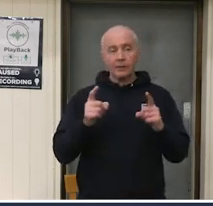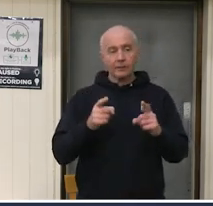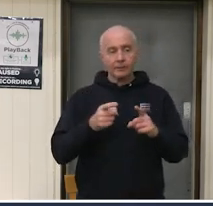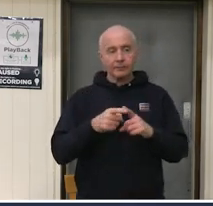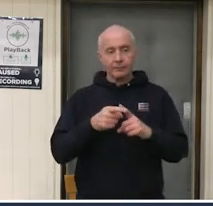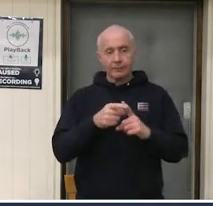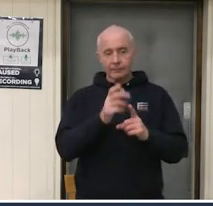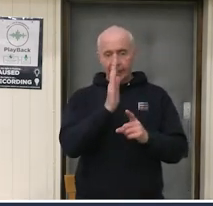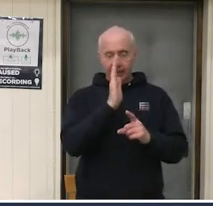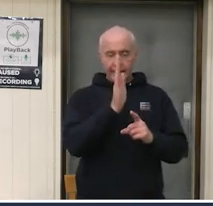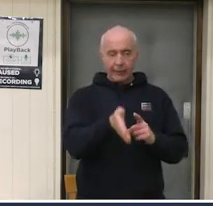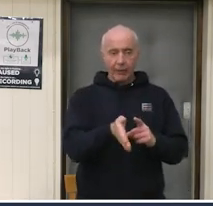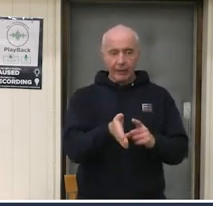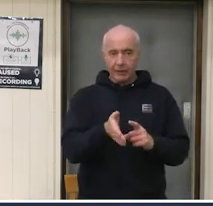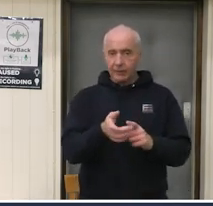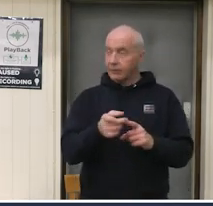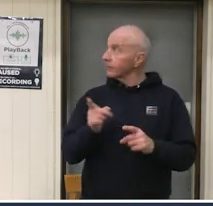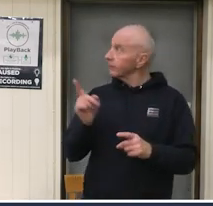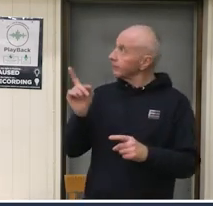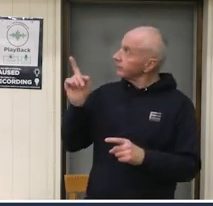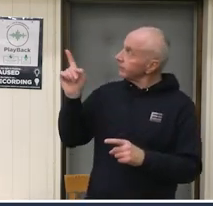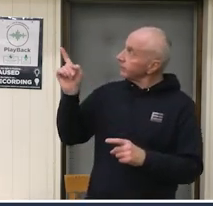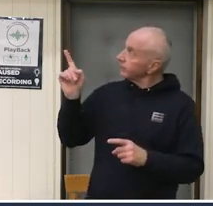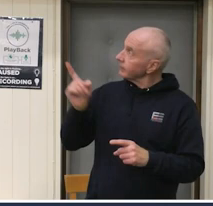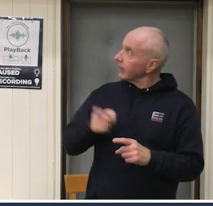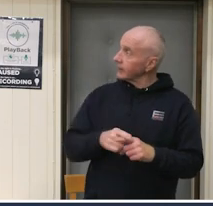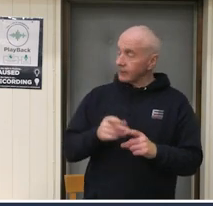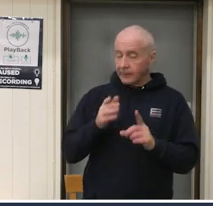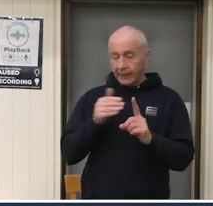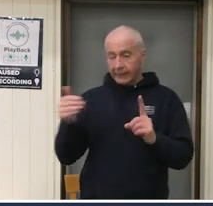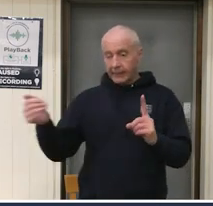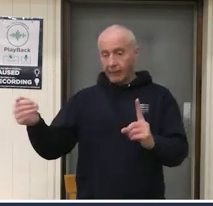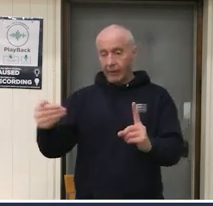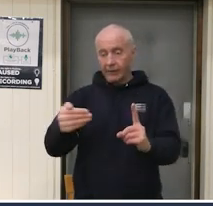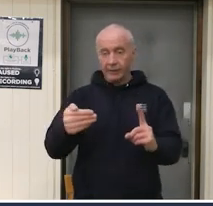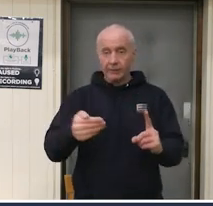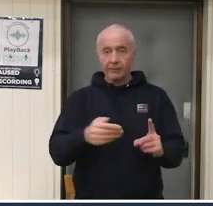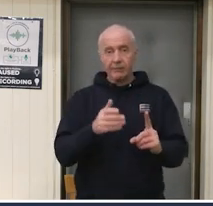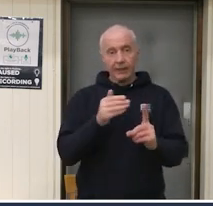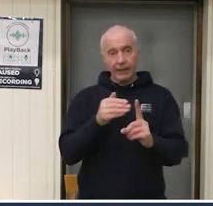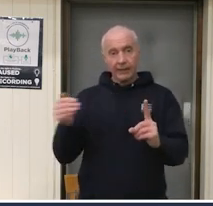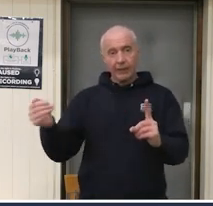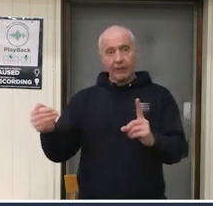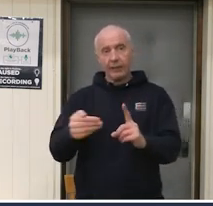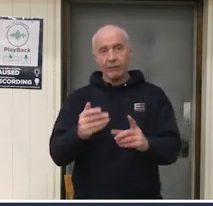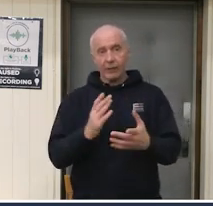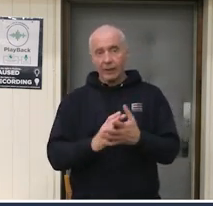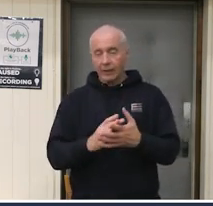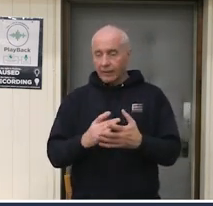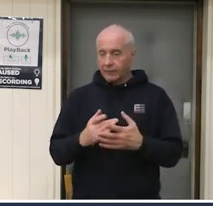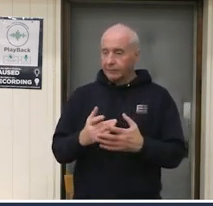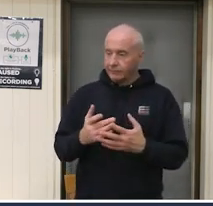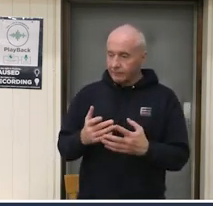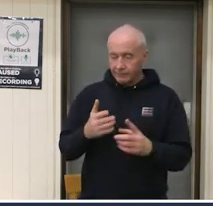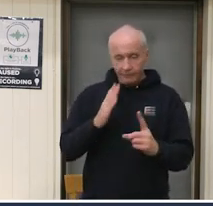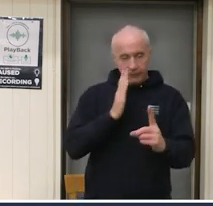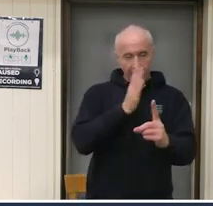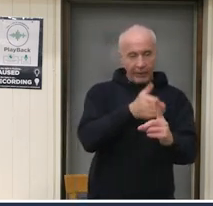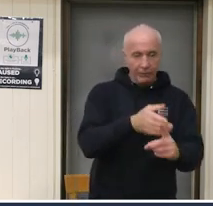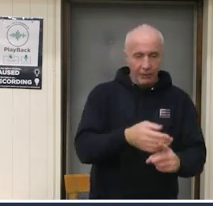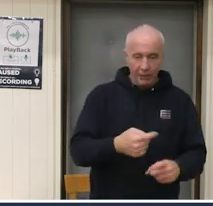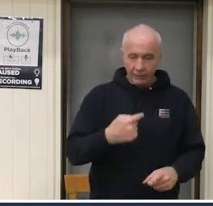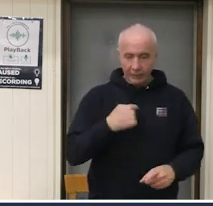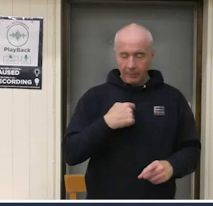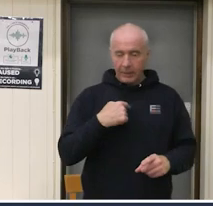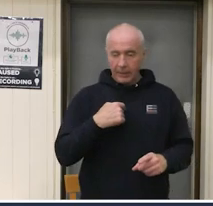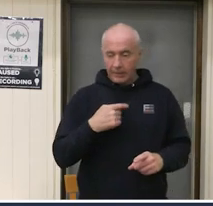capsule. This is a picture of an indirect drive capsule, right? So indirect drive is the thing that everyone's doing, right? Direct drive is what I'm doing.